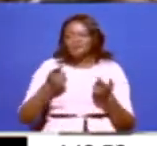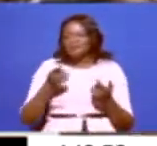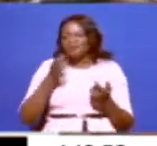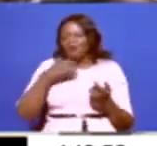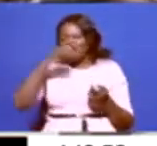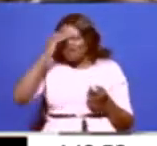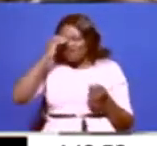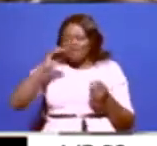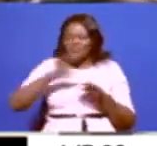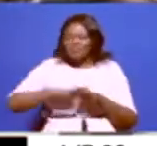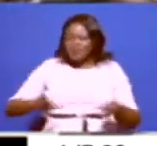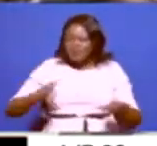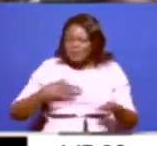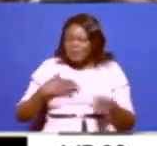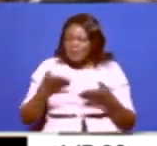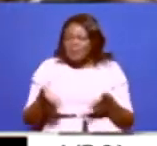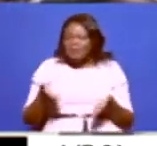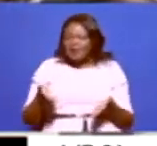za hapa Feruzi na kungine.